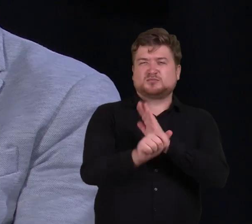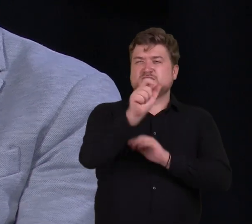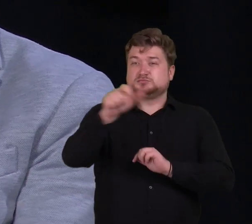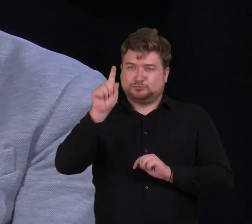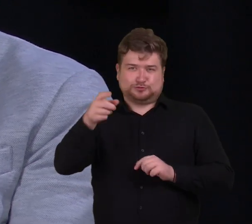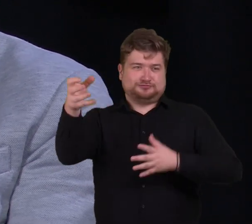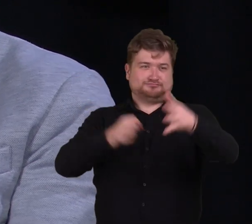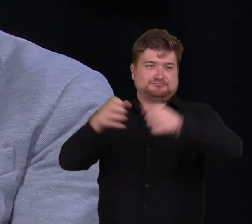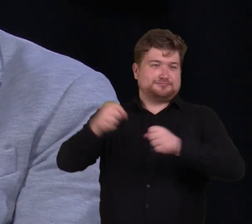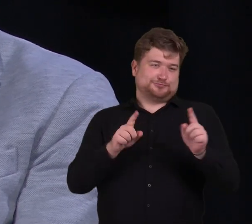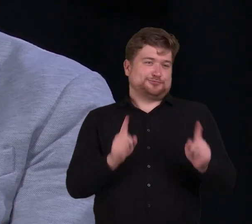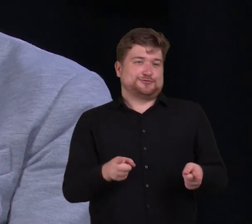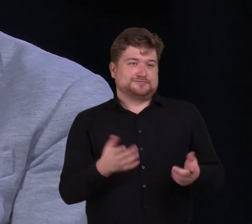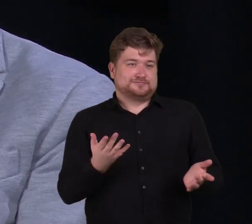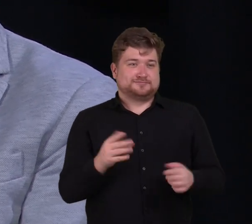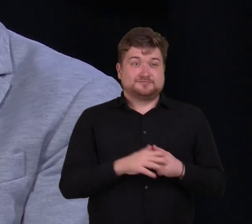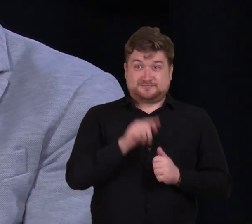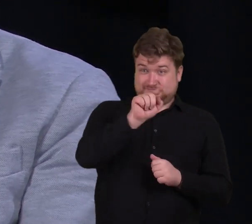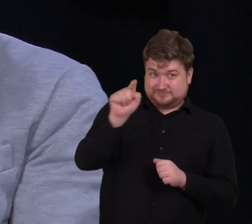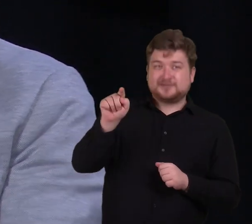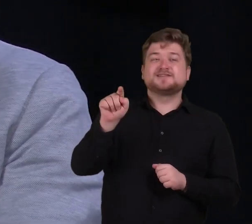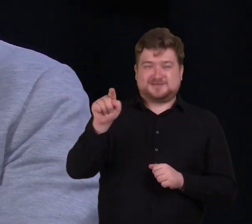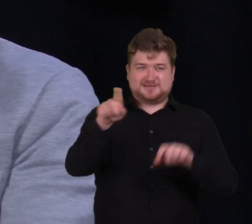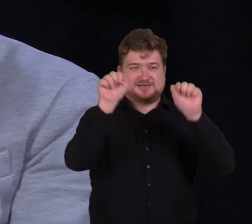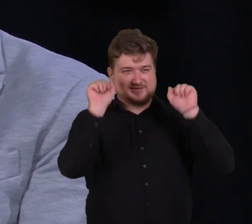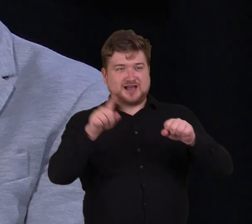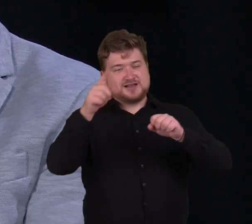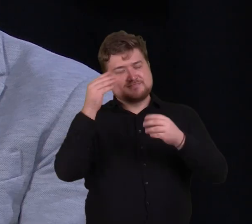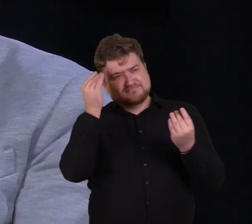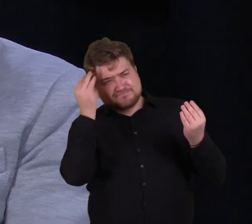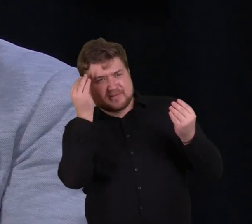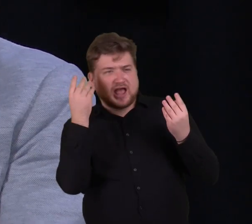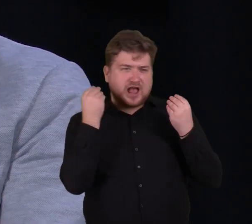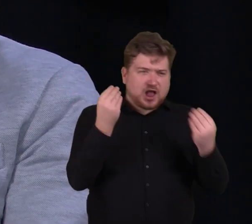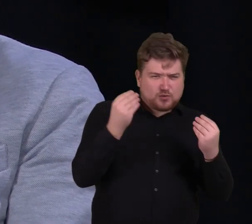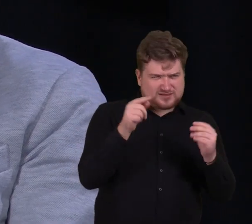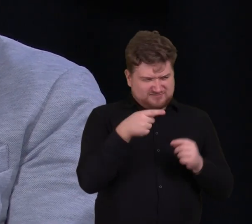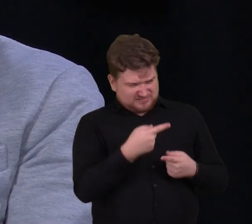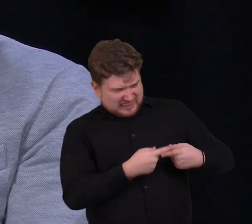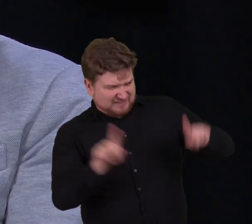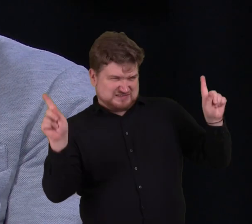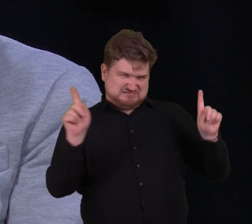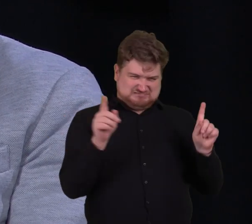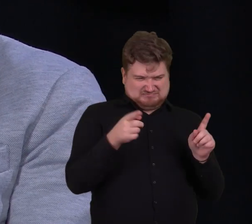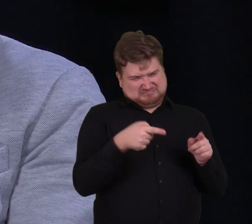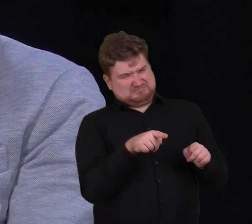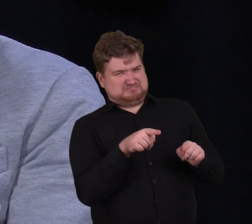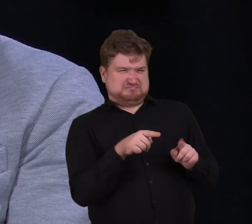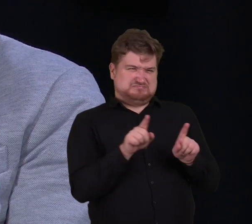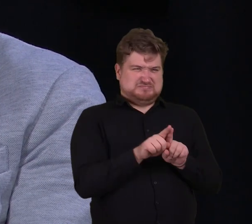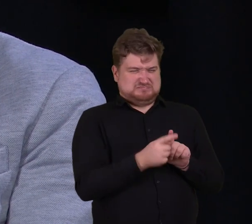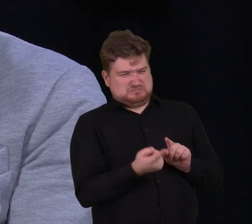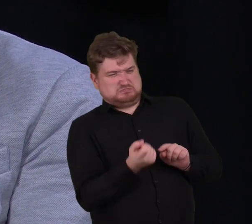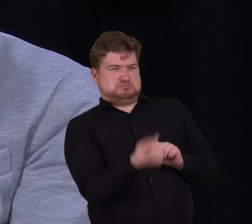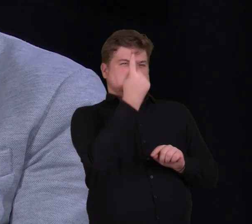sophisticated solutions in challenges that have already been mentioned several times. Because Otherwise,